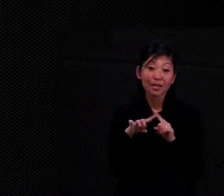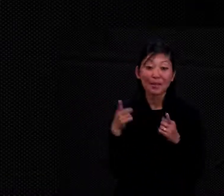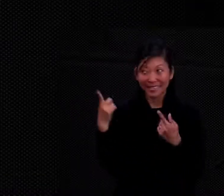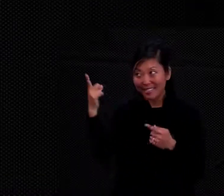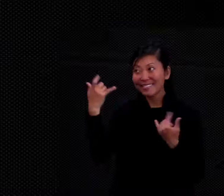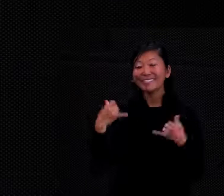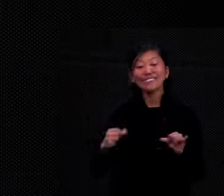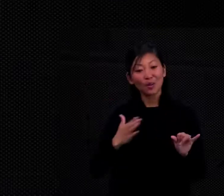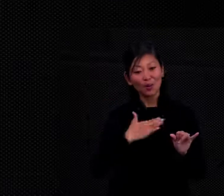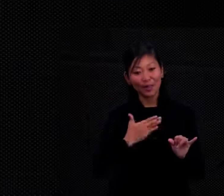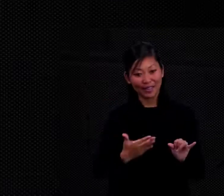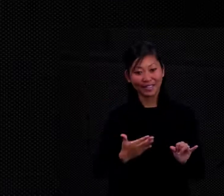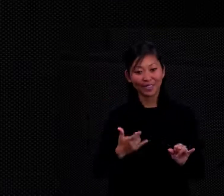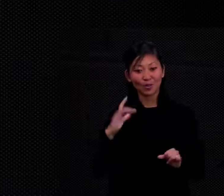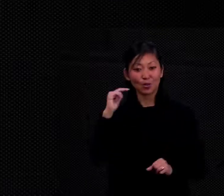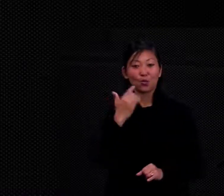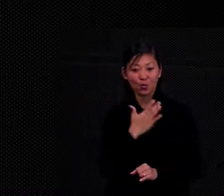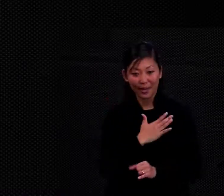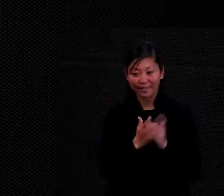But he gives more grace.